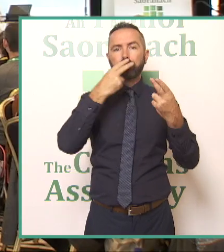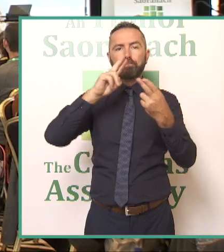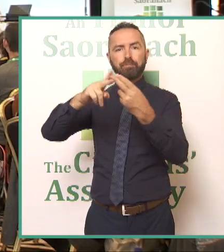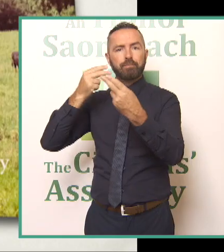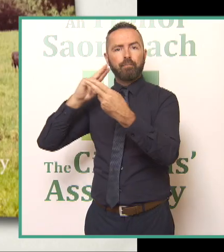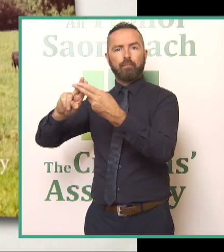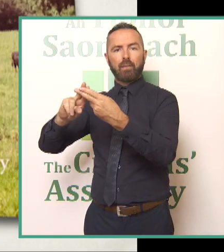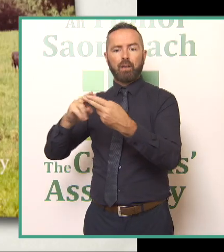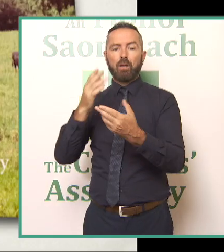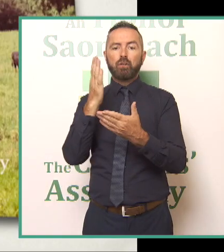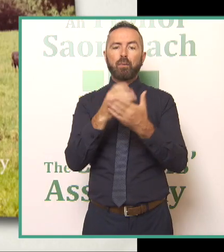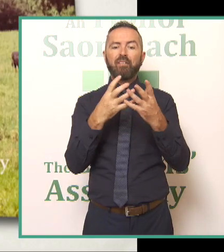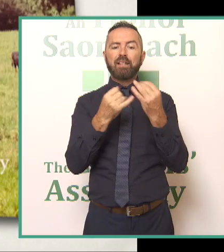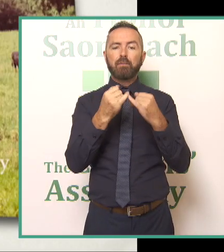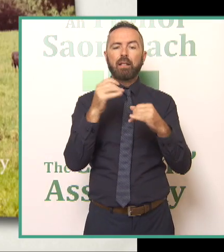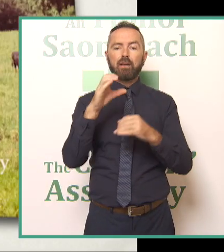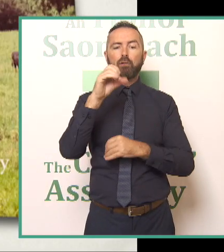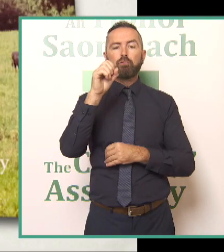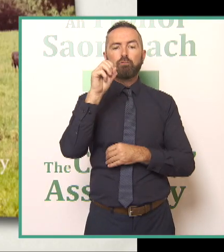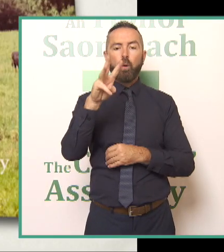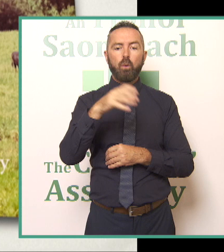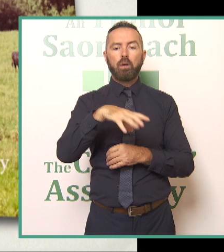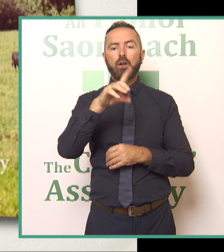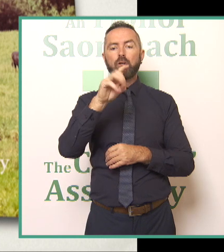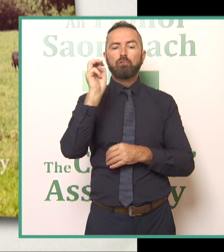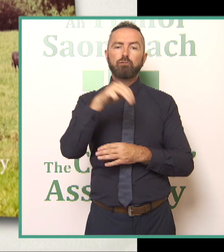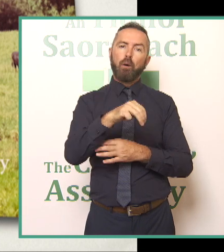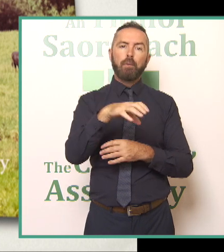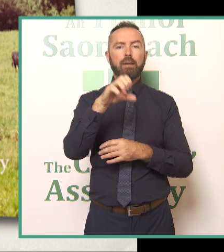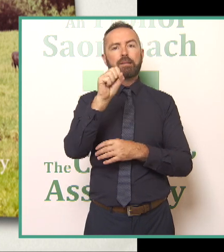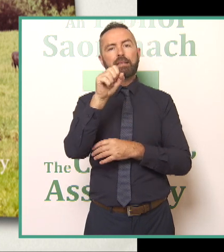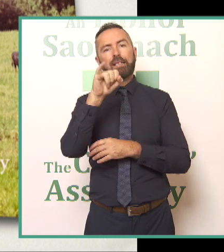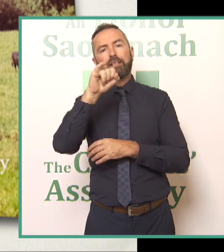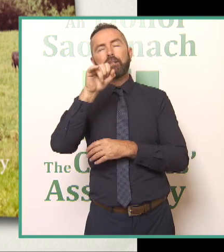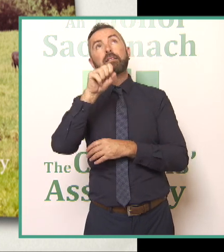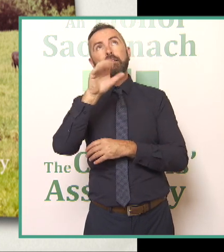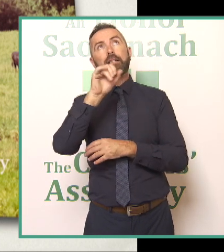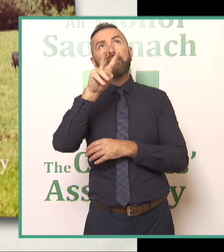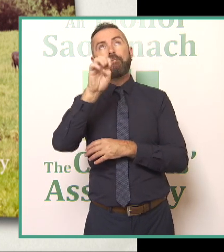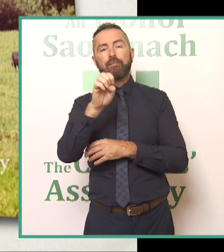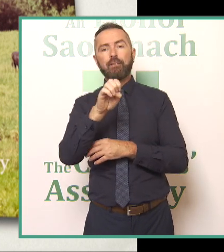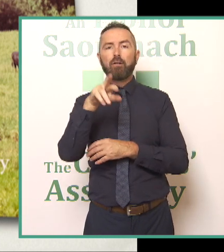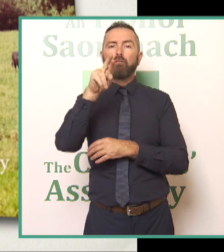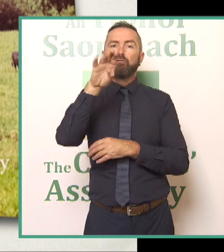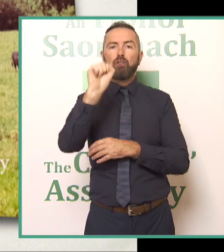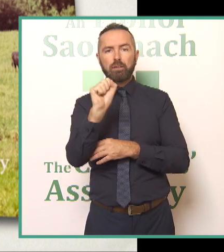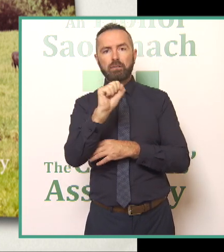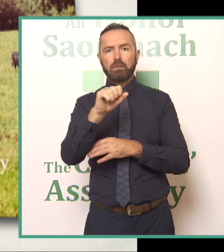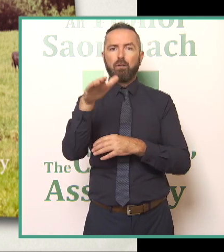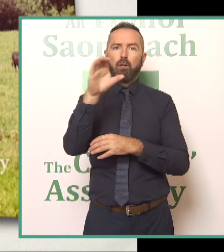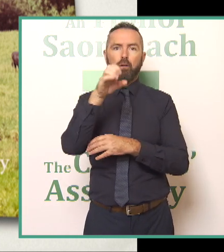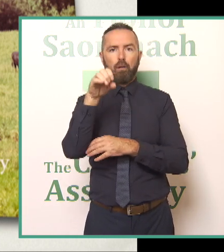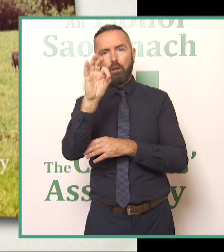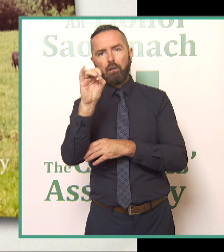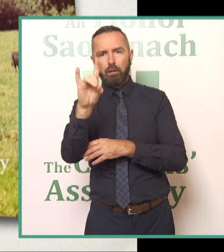have elements in them like Crow, Drum, Slieve, Queel, Ross, Loch,